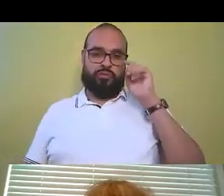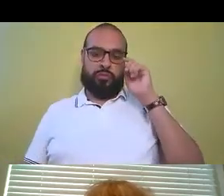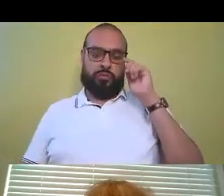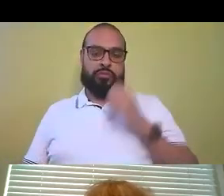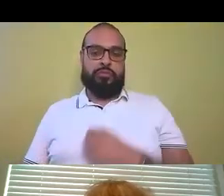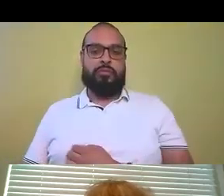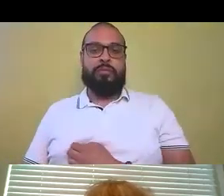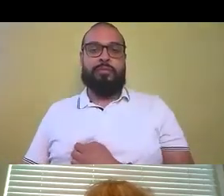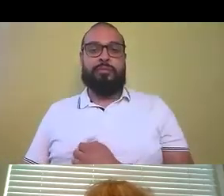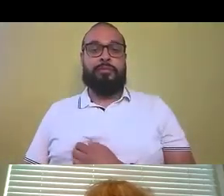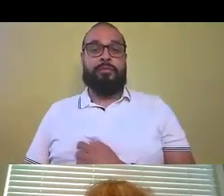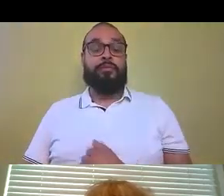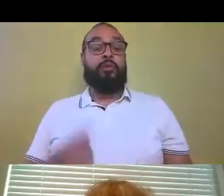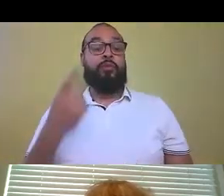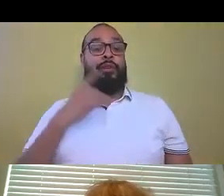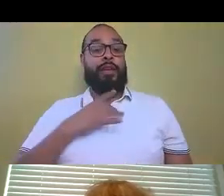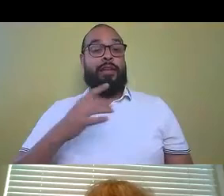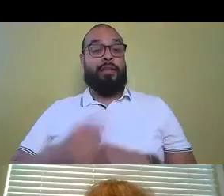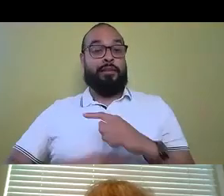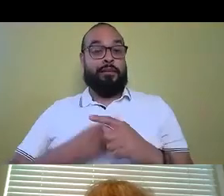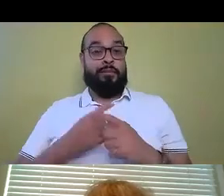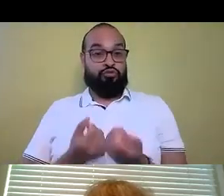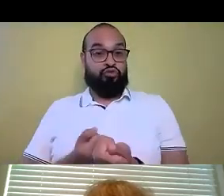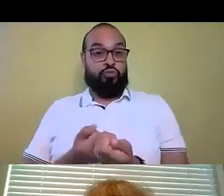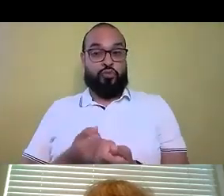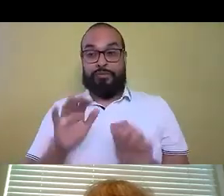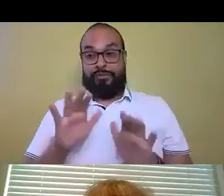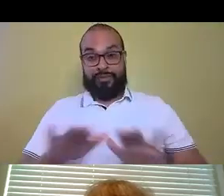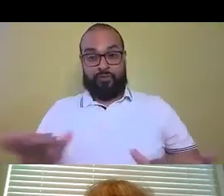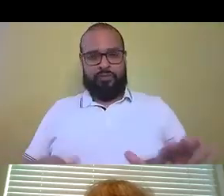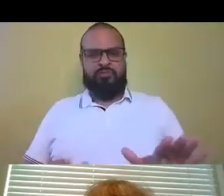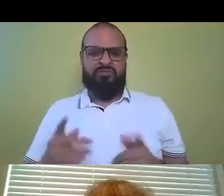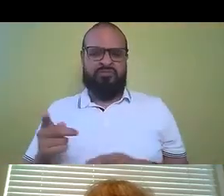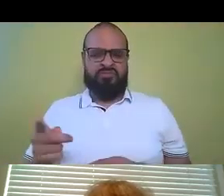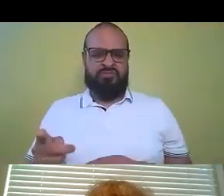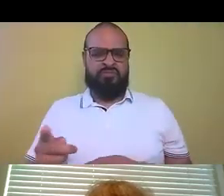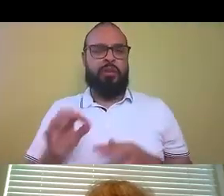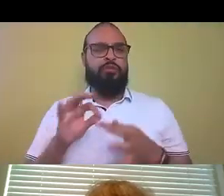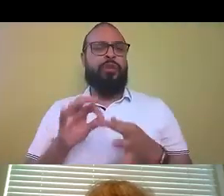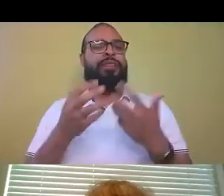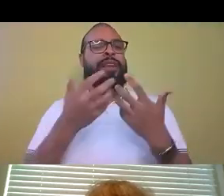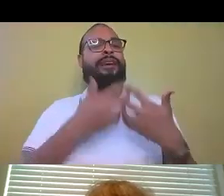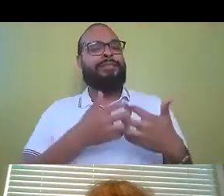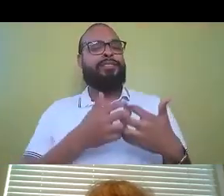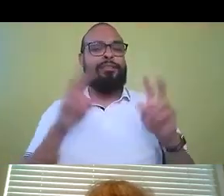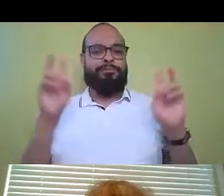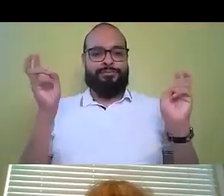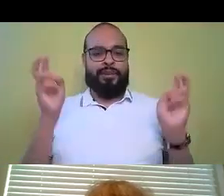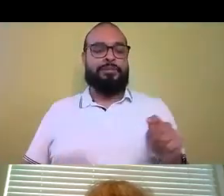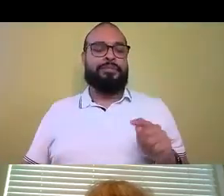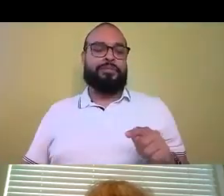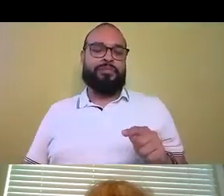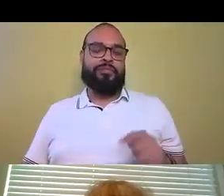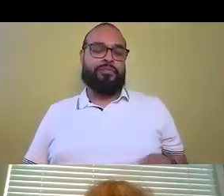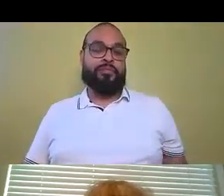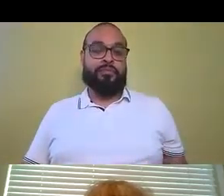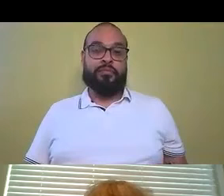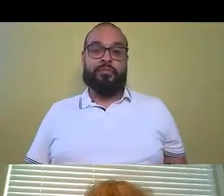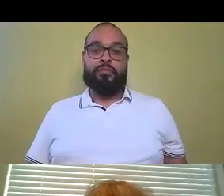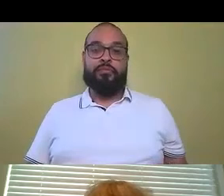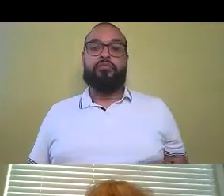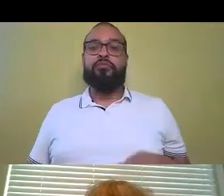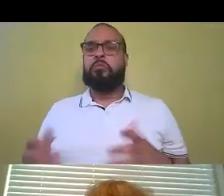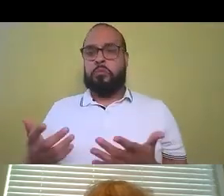love about the way we support children, especially with the engine program, is that we're trying to give them a little